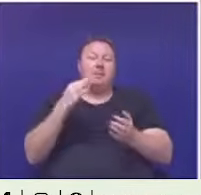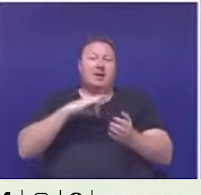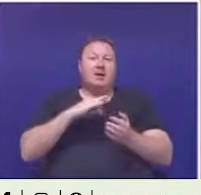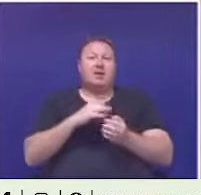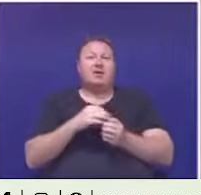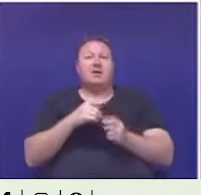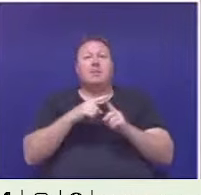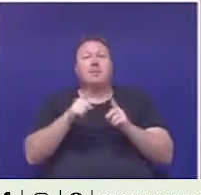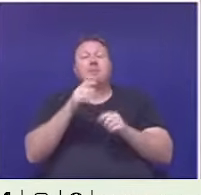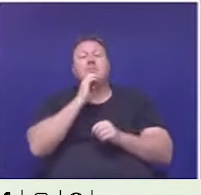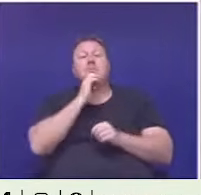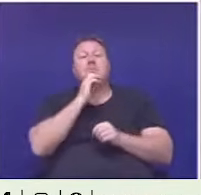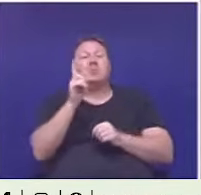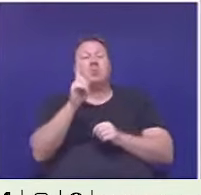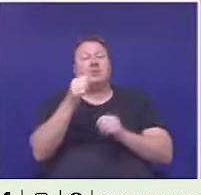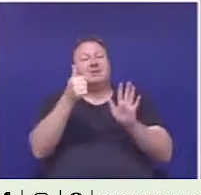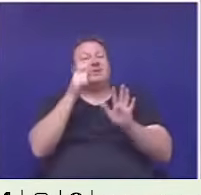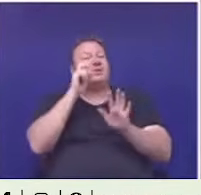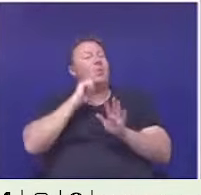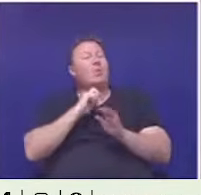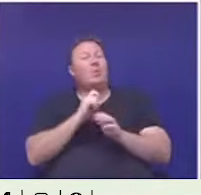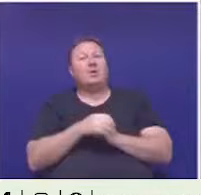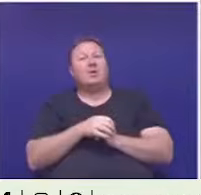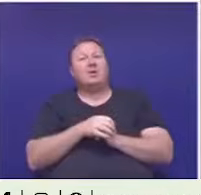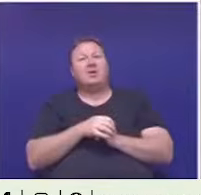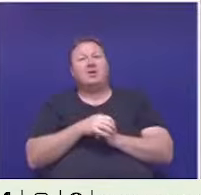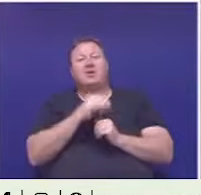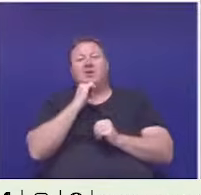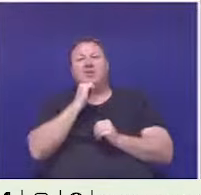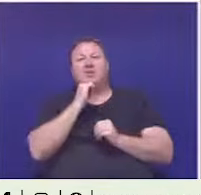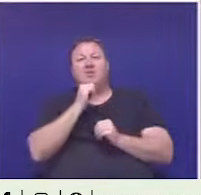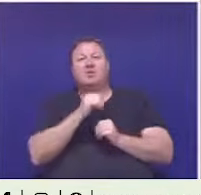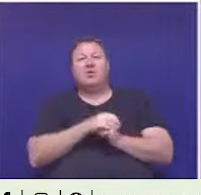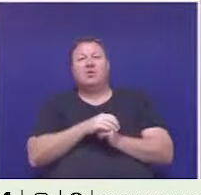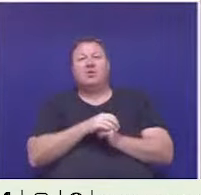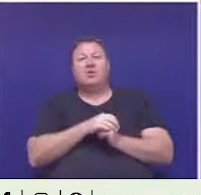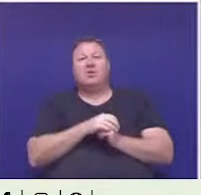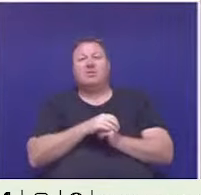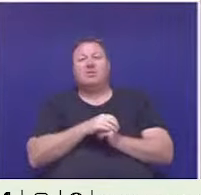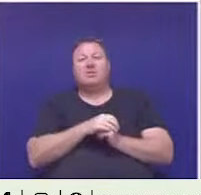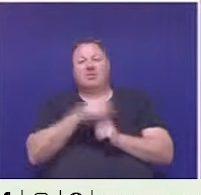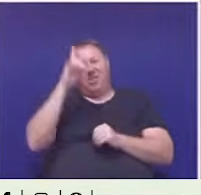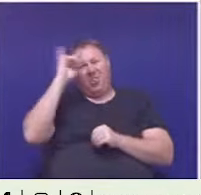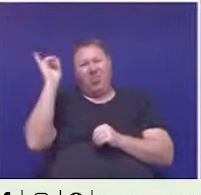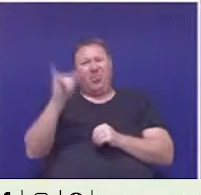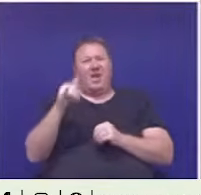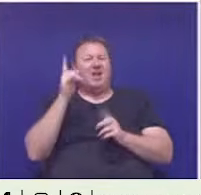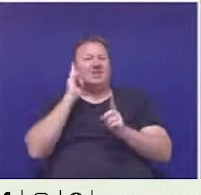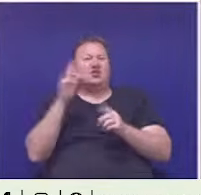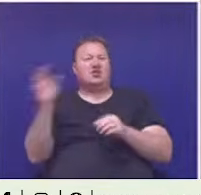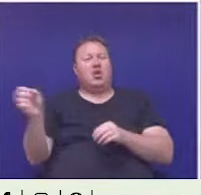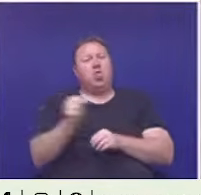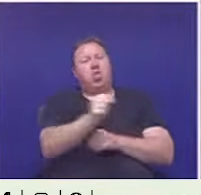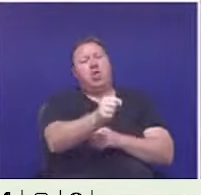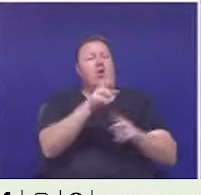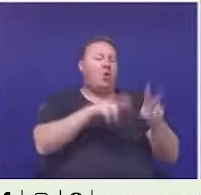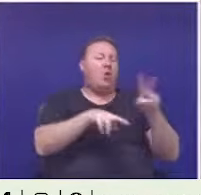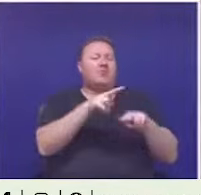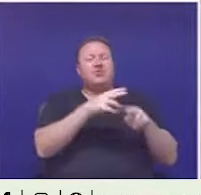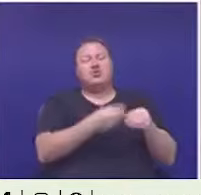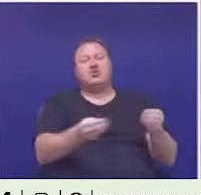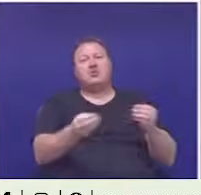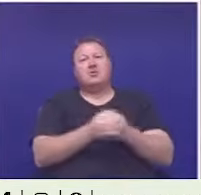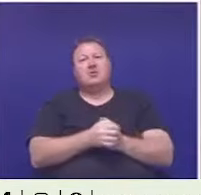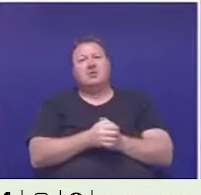for that 6-year-old? All of a sudden, it's not the riffraff of people that are sent to go teach and look after children. They're not